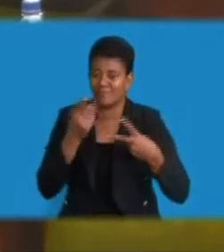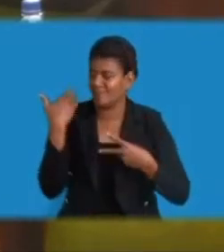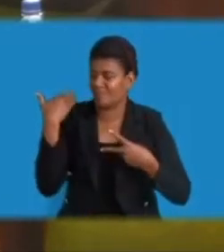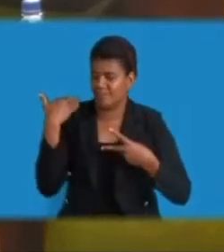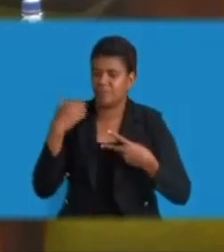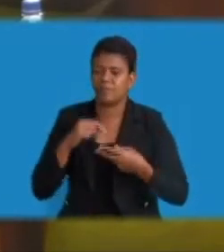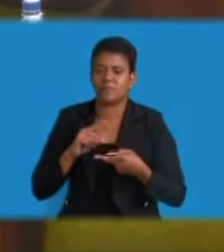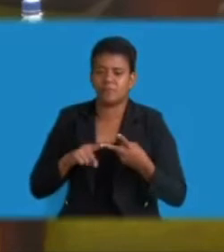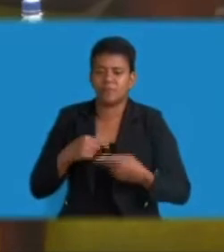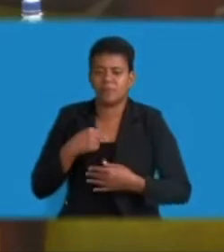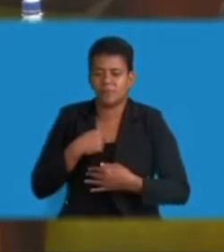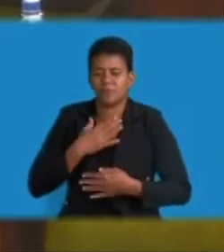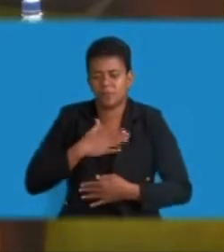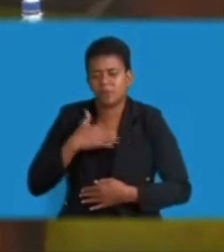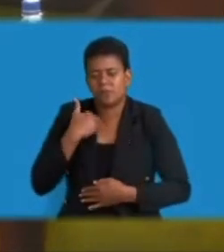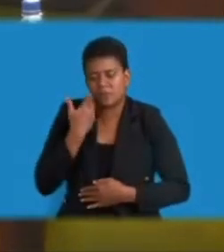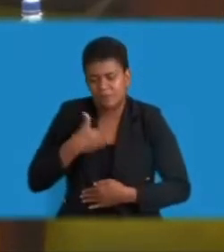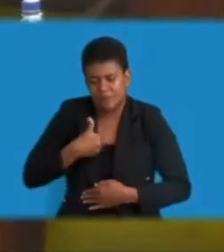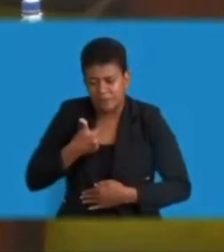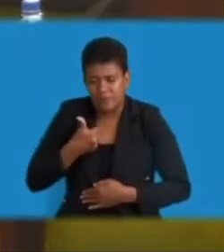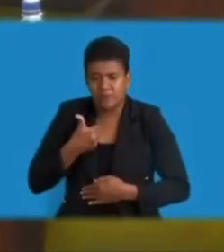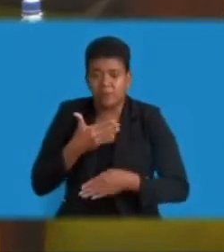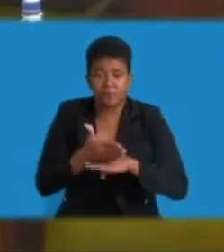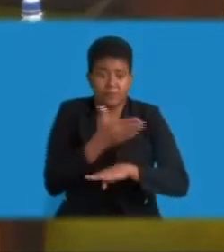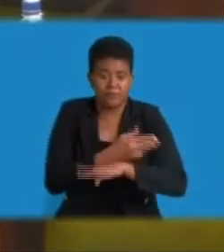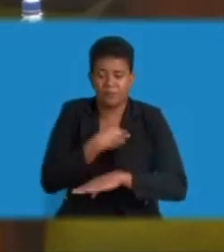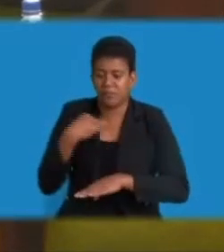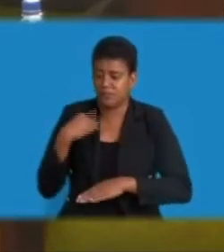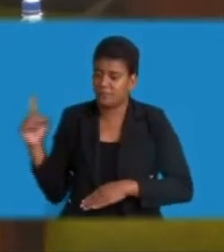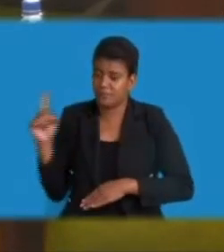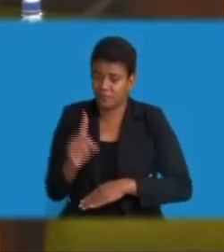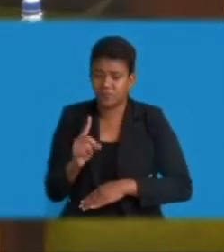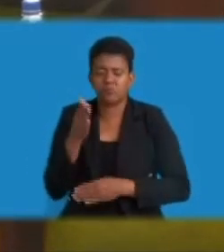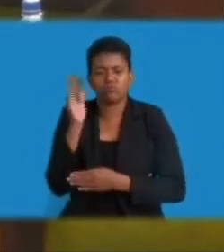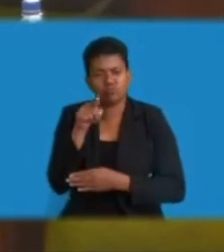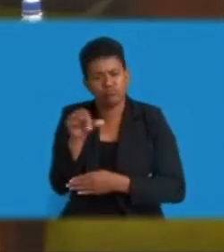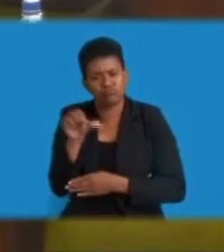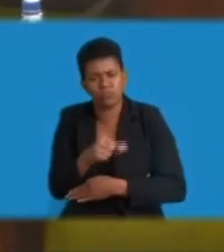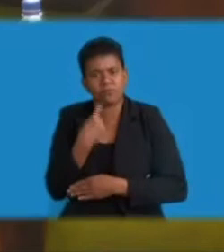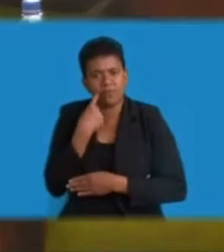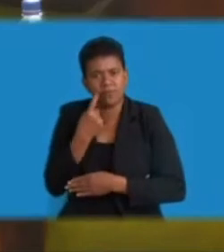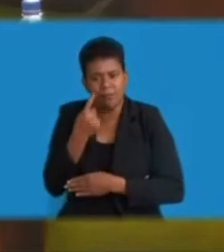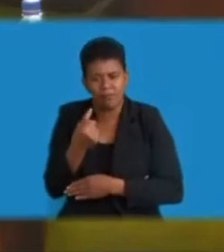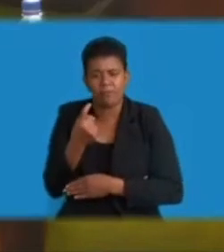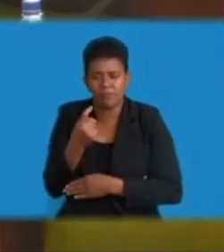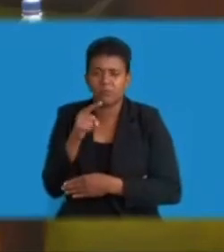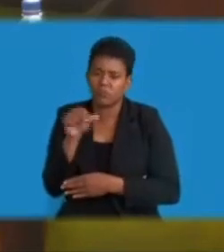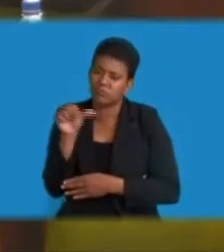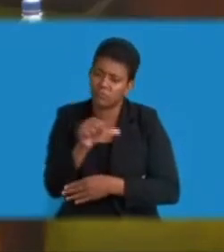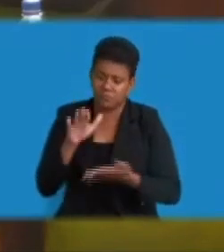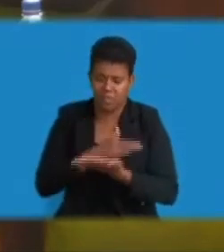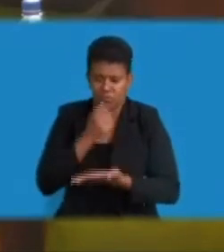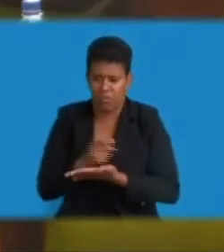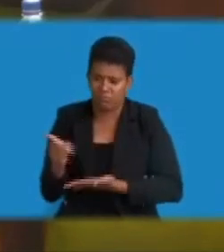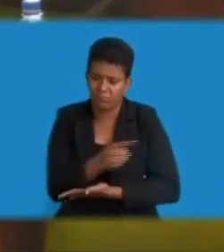I always feel that before a minister comes here, you should be careful to ensure that your ministry is looked